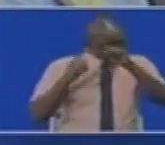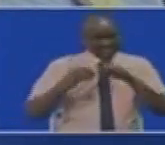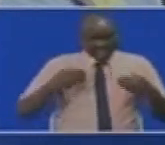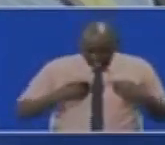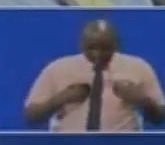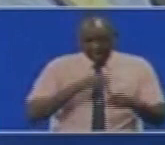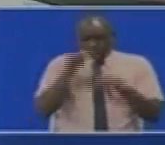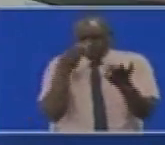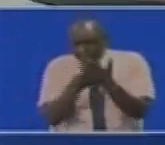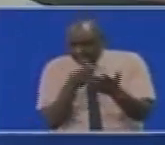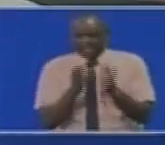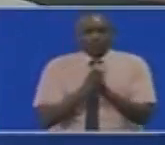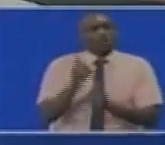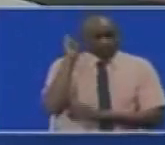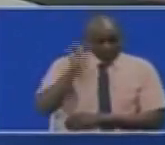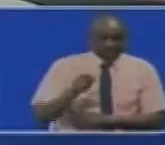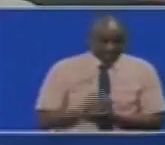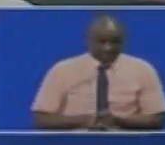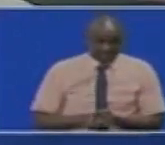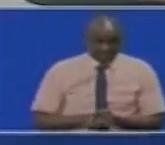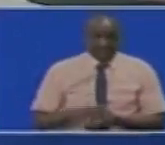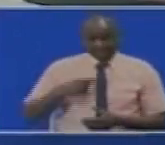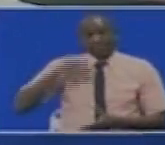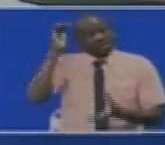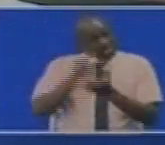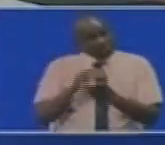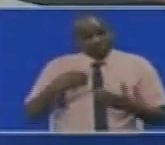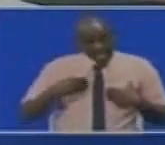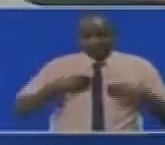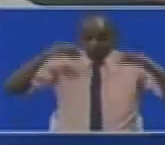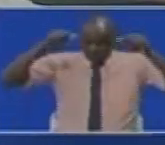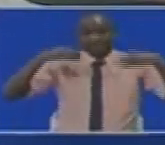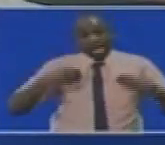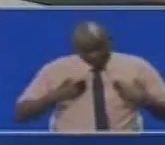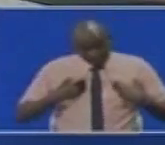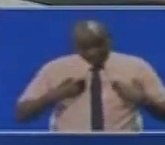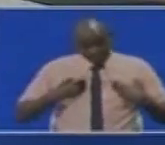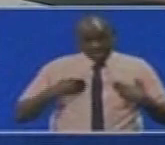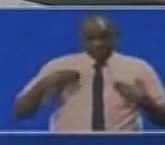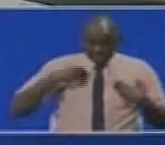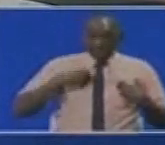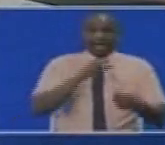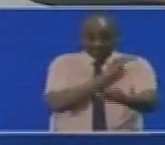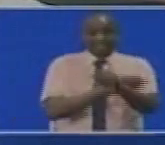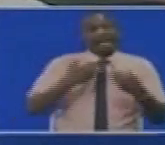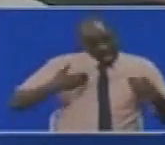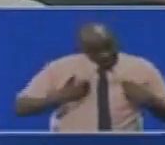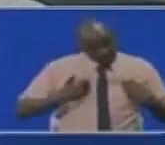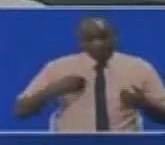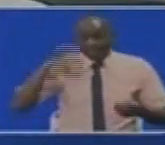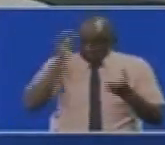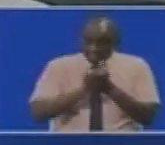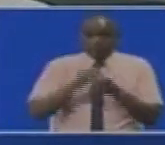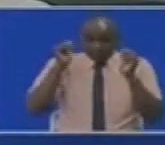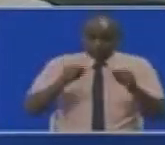masuala ya fedha na sheria. I believe that I've got the qualifications, I believe I've got the capacity, and I believe